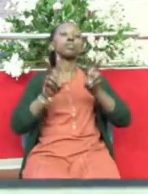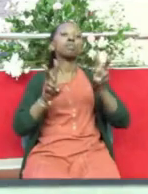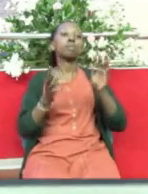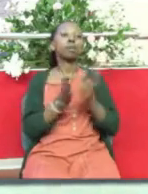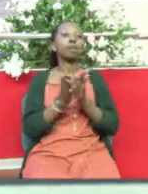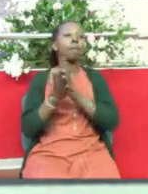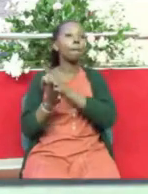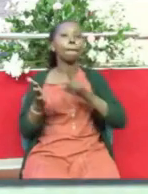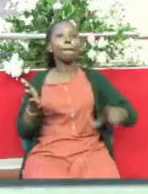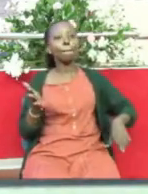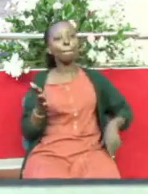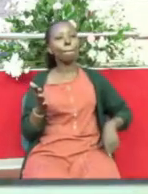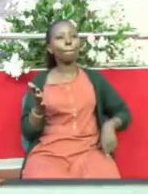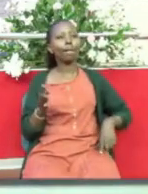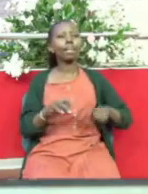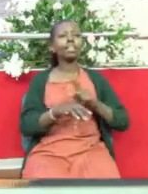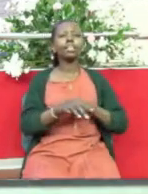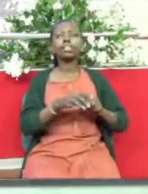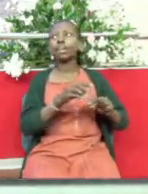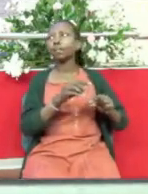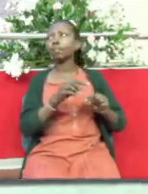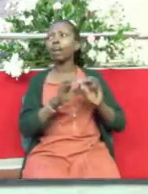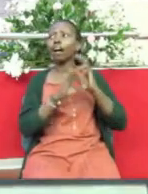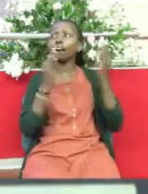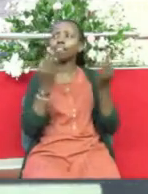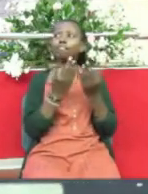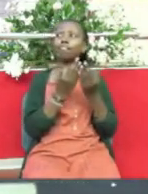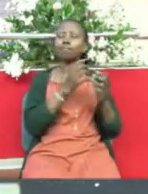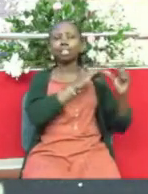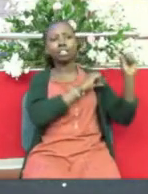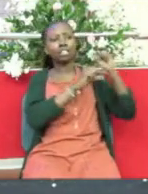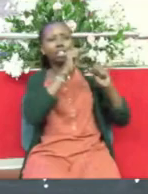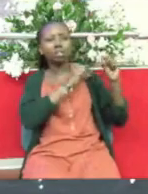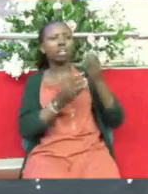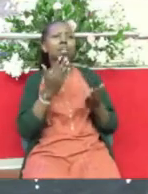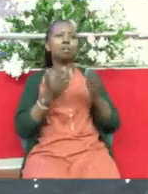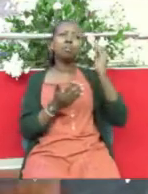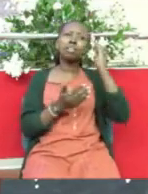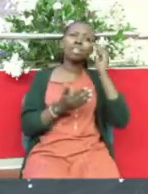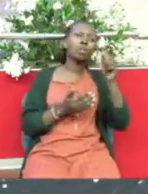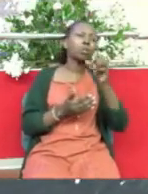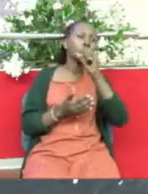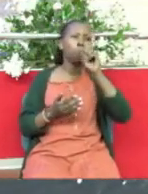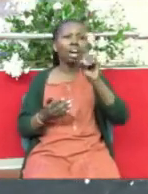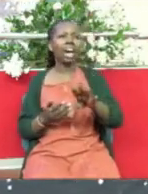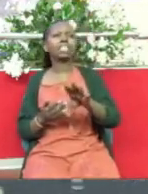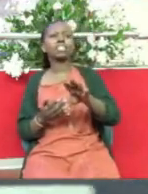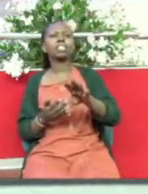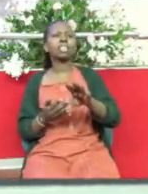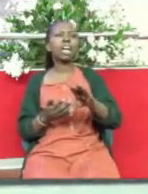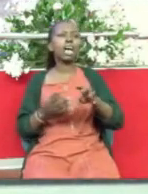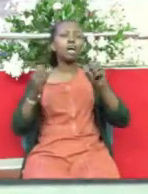Lord. Amen. When generational patterns are coming and you begin thinking that you are cursed with a curse and that the person who cursed you